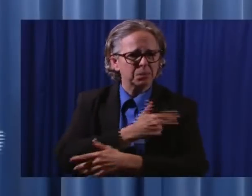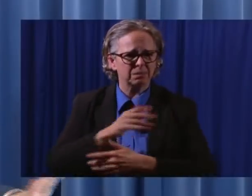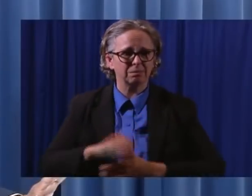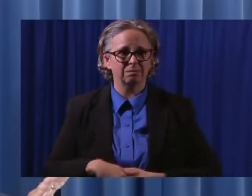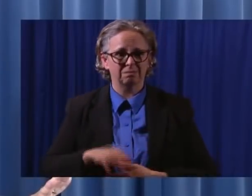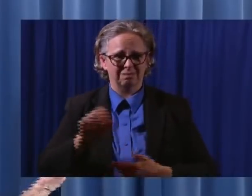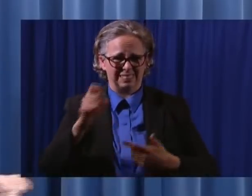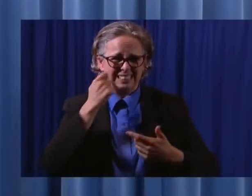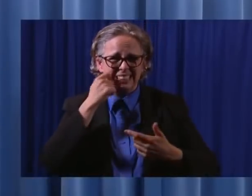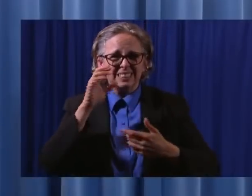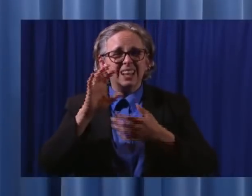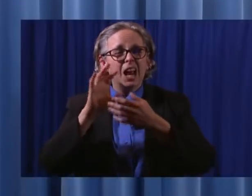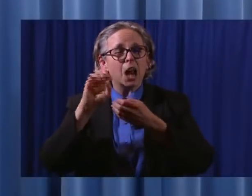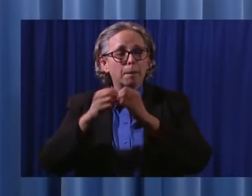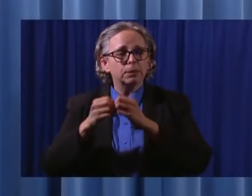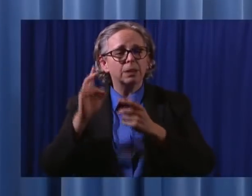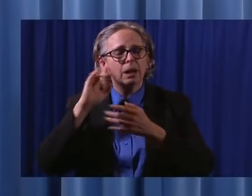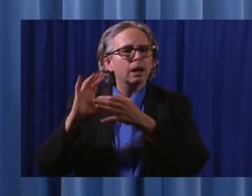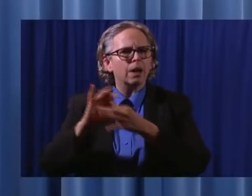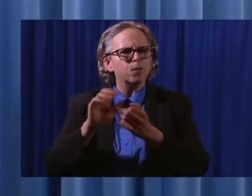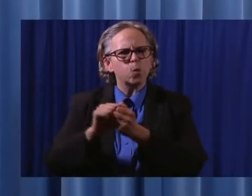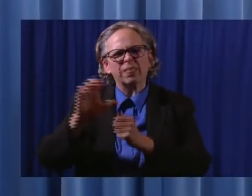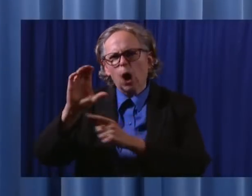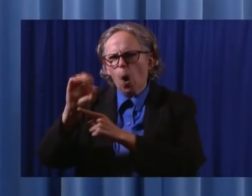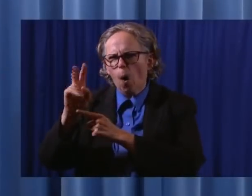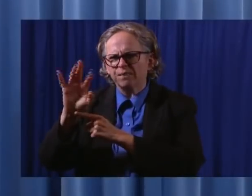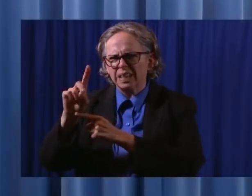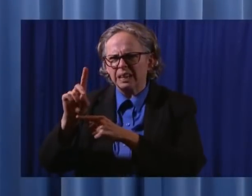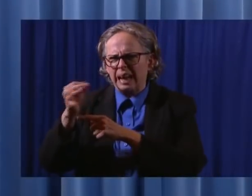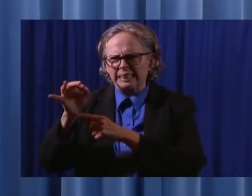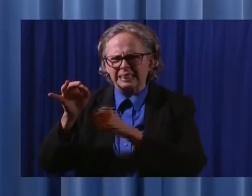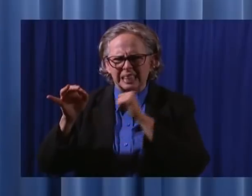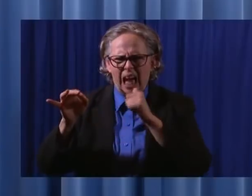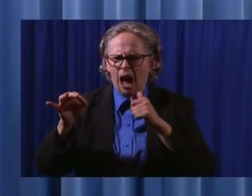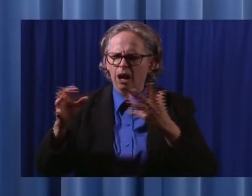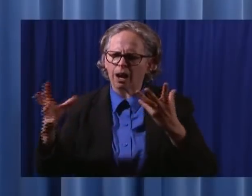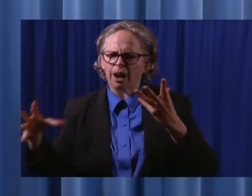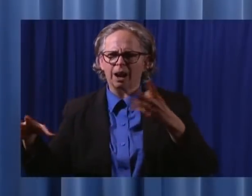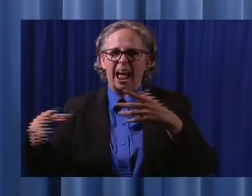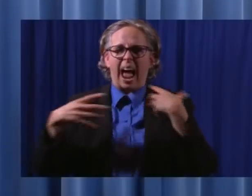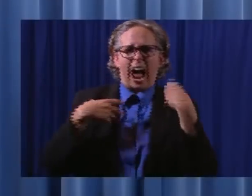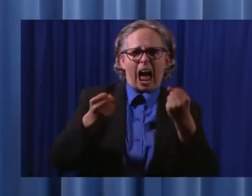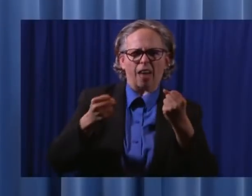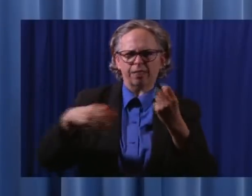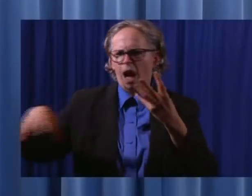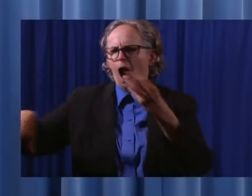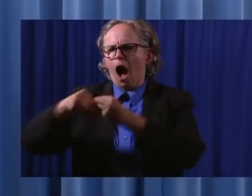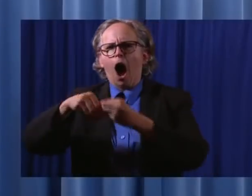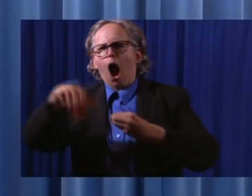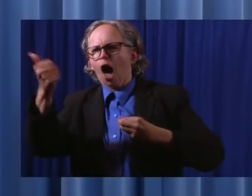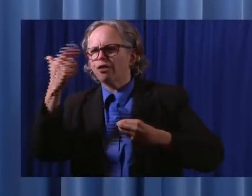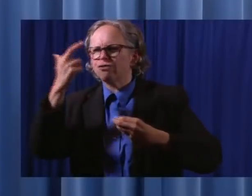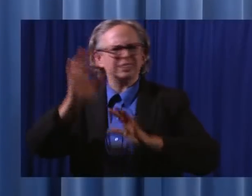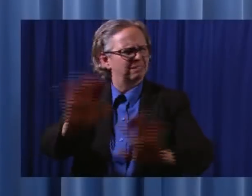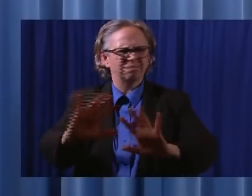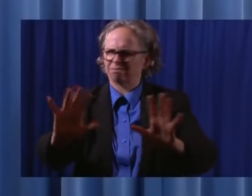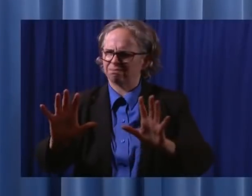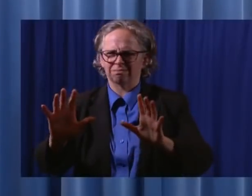those are separate from the numbers of the people who are in the hospital. So we look at how COVID is starting